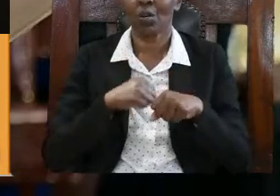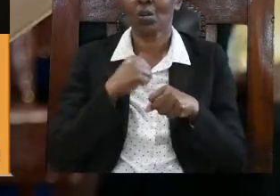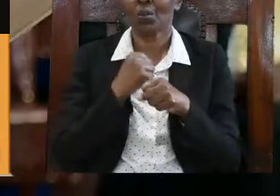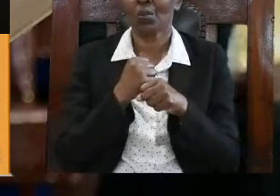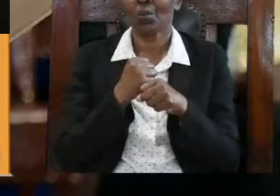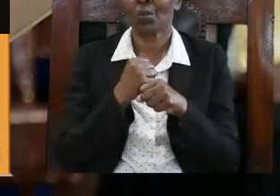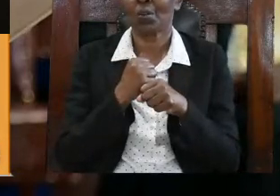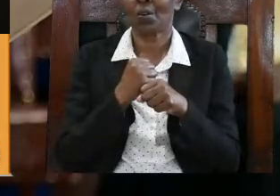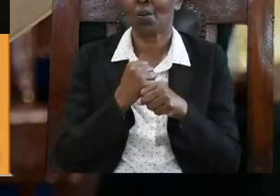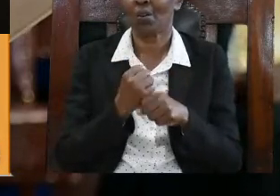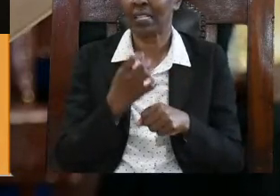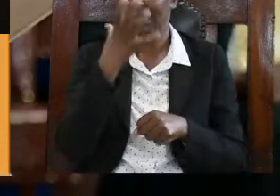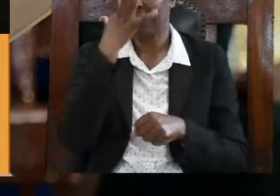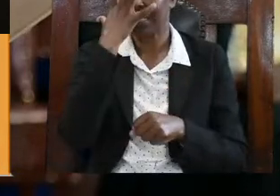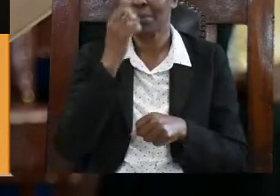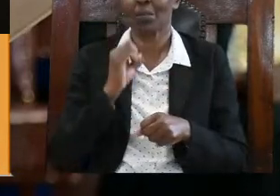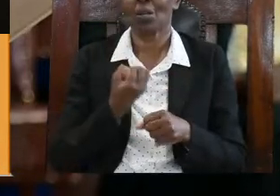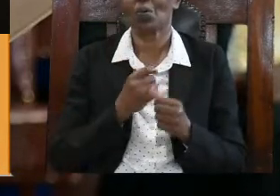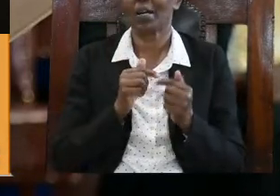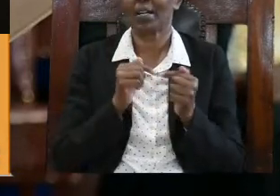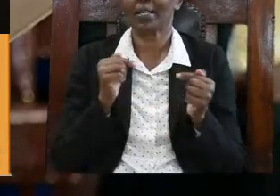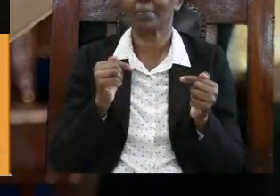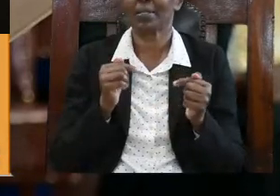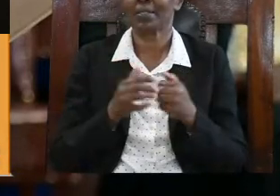our enemies,